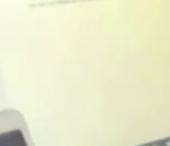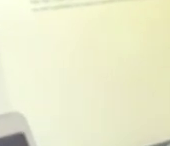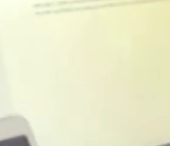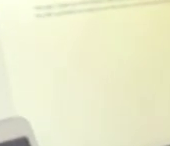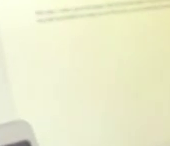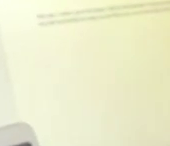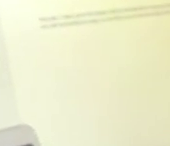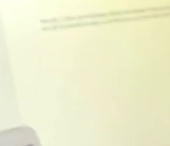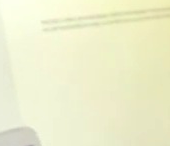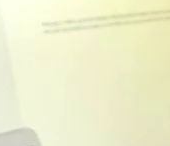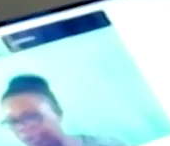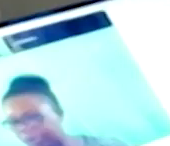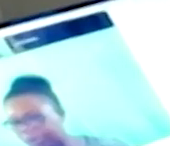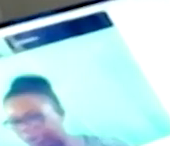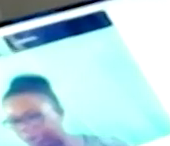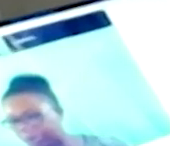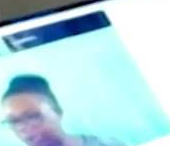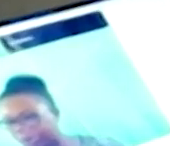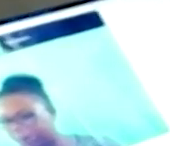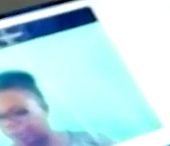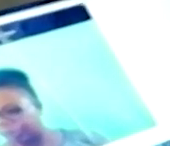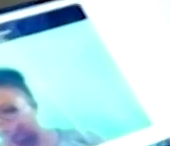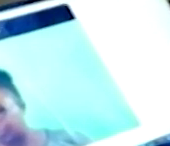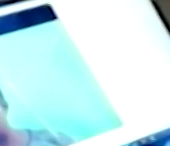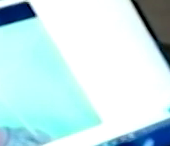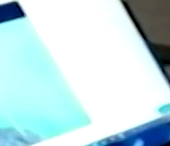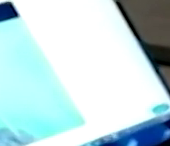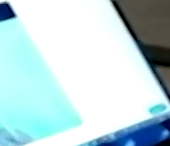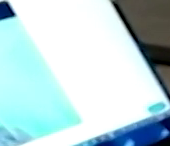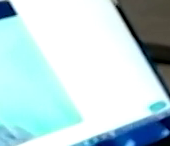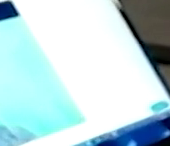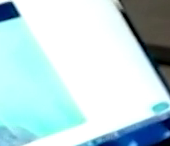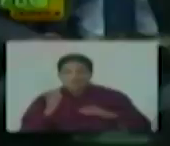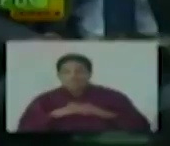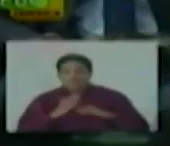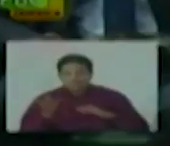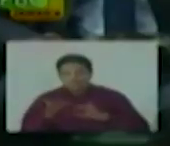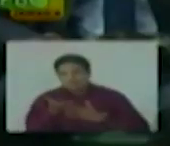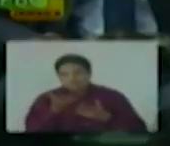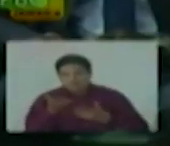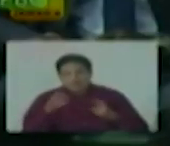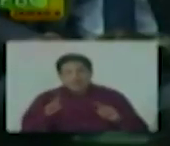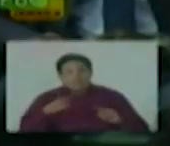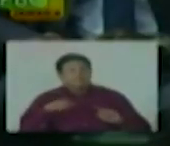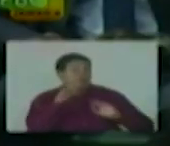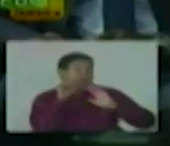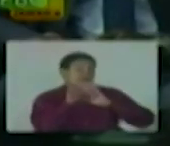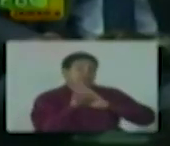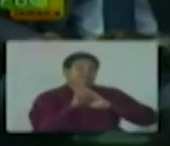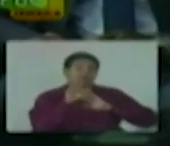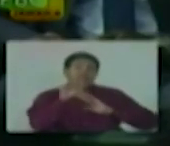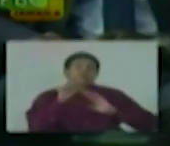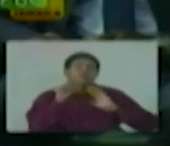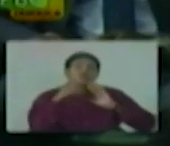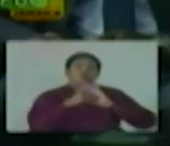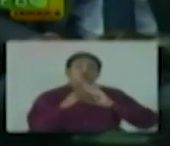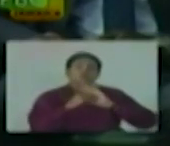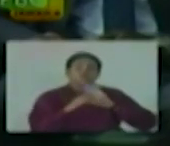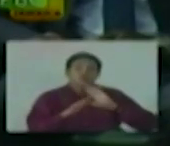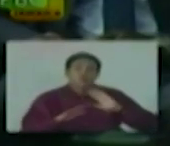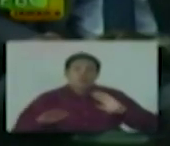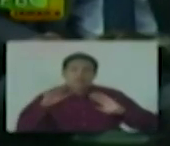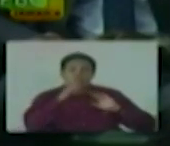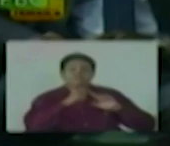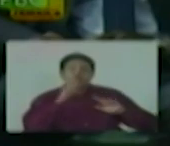of students without access to computers or internet. We have identified 31,000 students